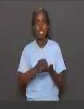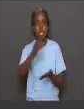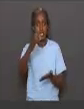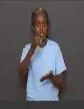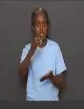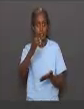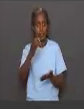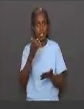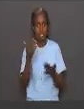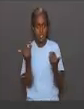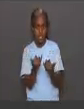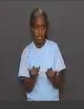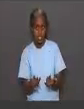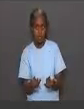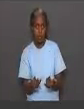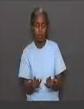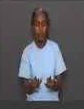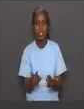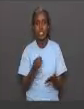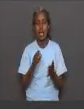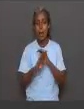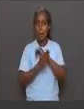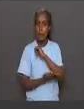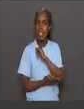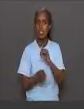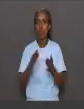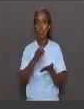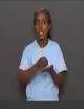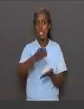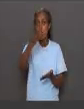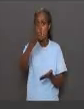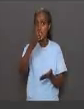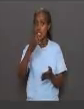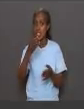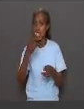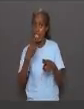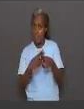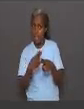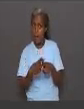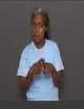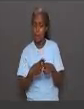The shape of the base of the cylinder determines its name.